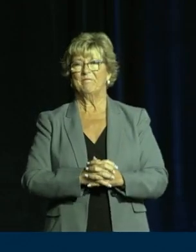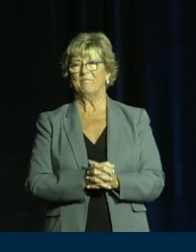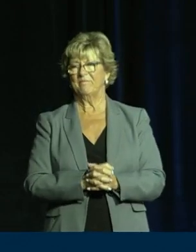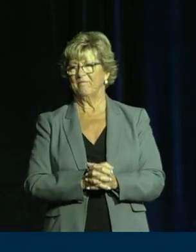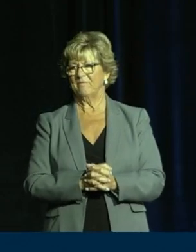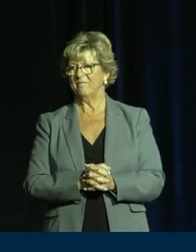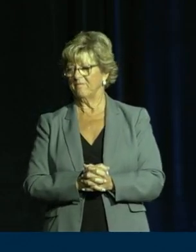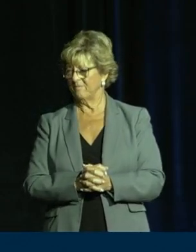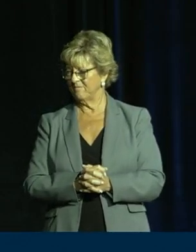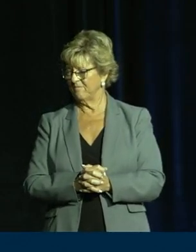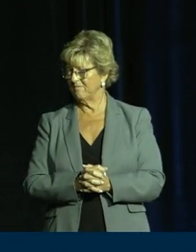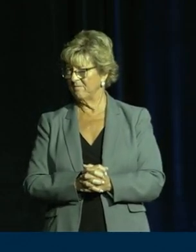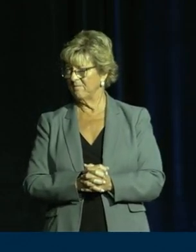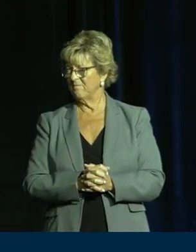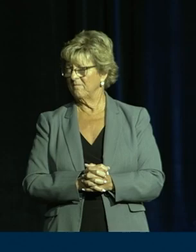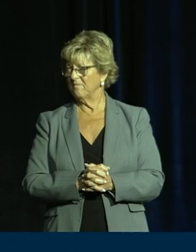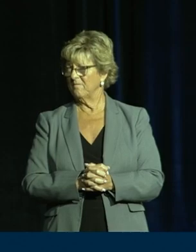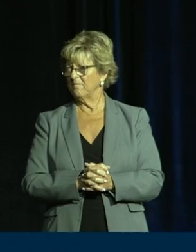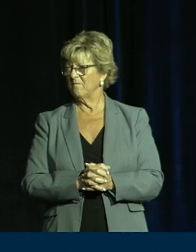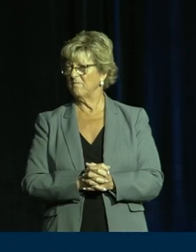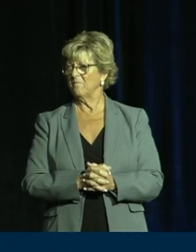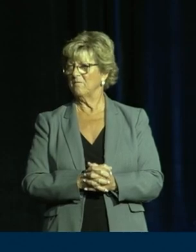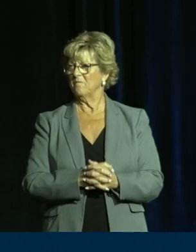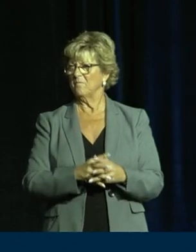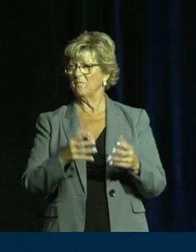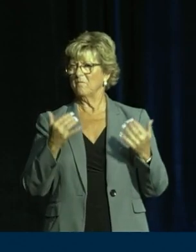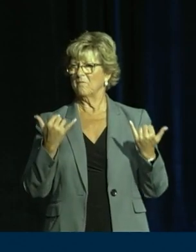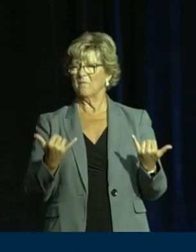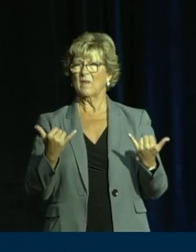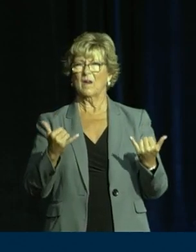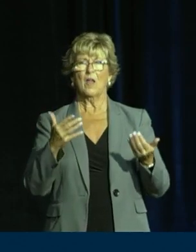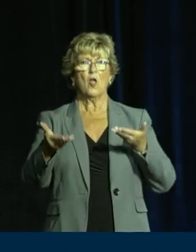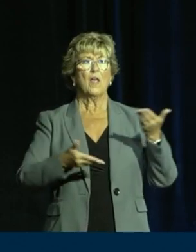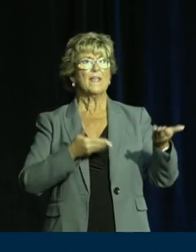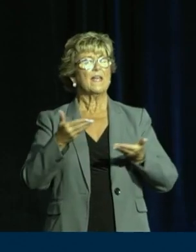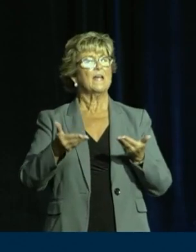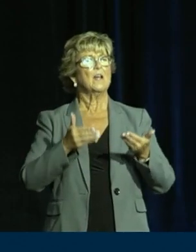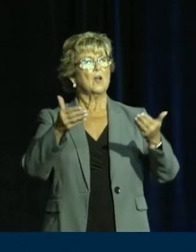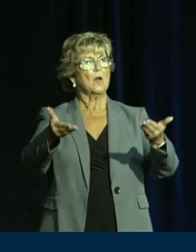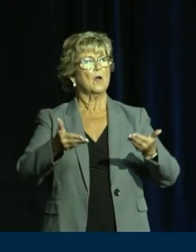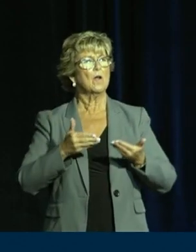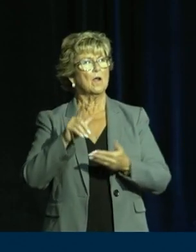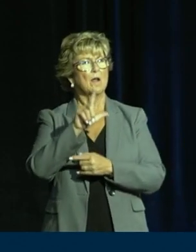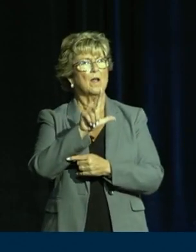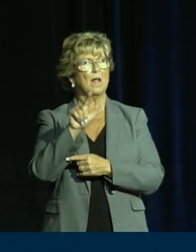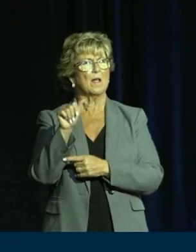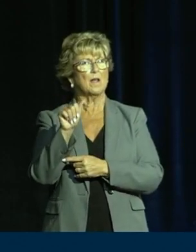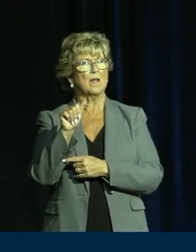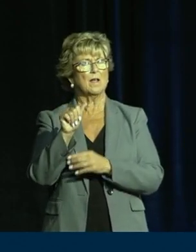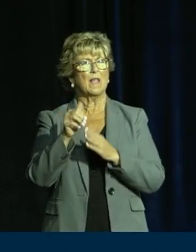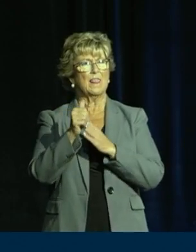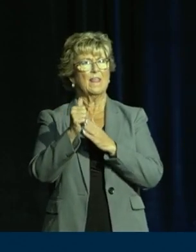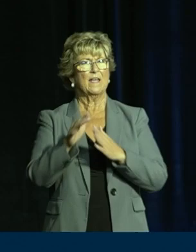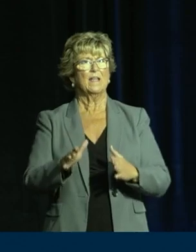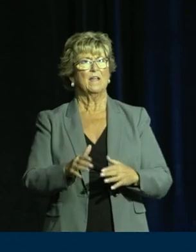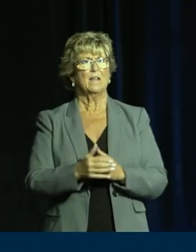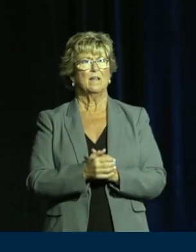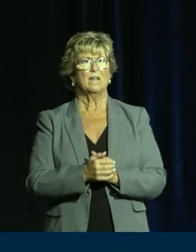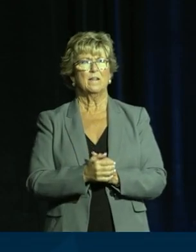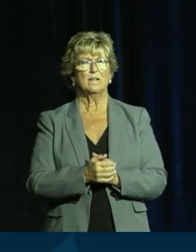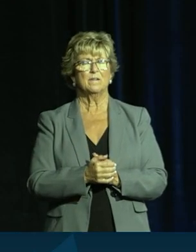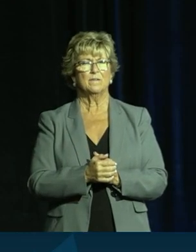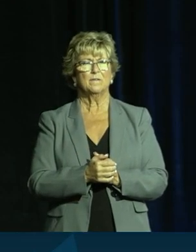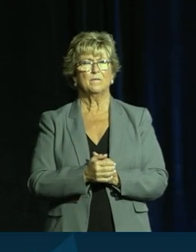To deliver an interfaith invocation, delegates and guests, please welcome Los Angeles Muslim leader Dr. Sarah H.